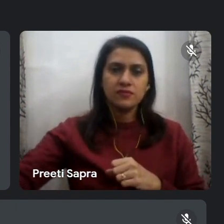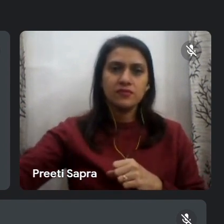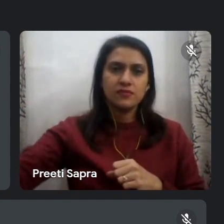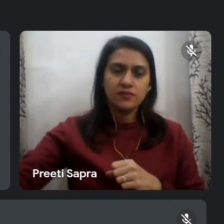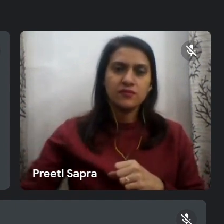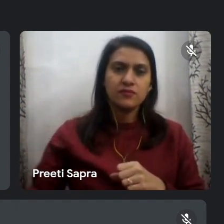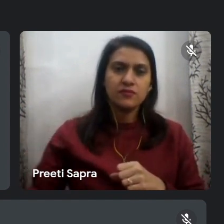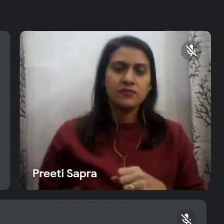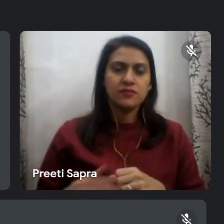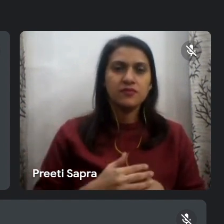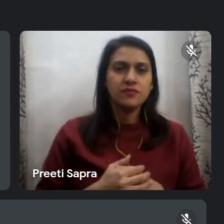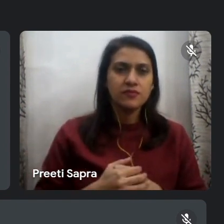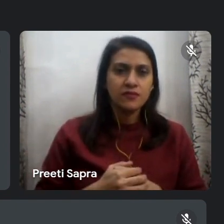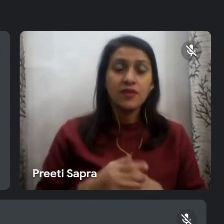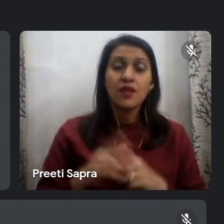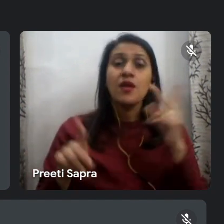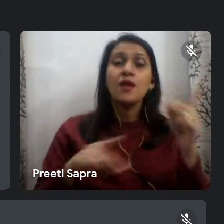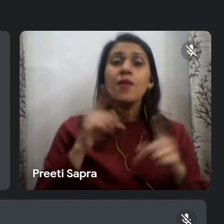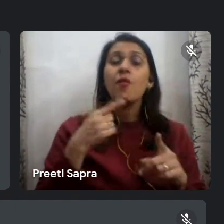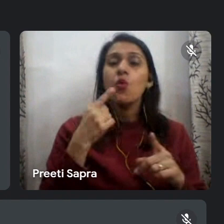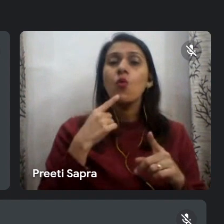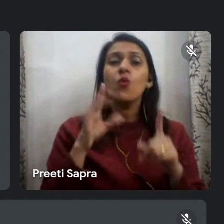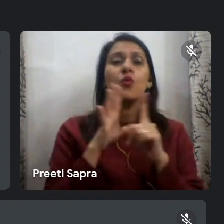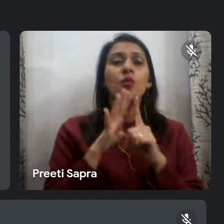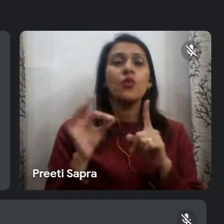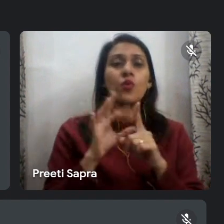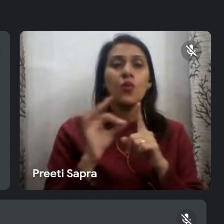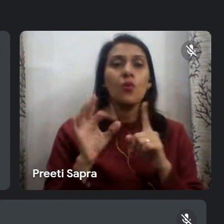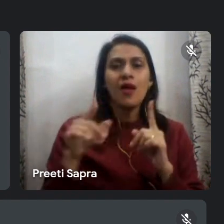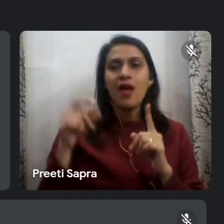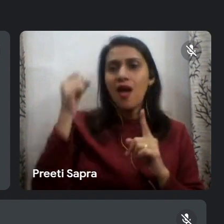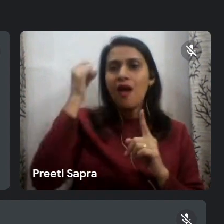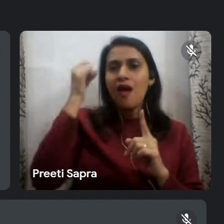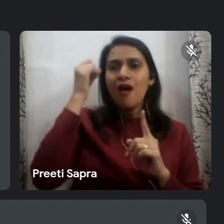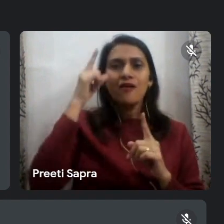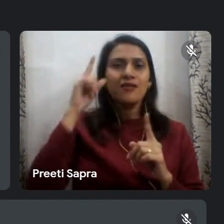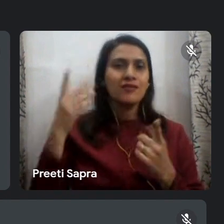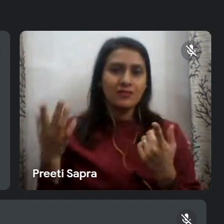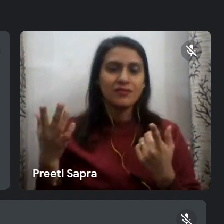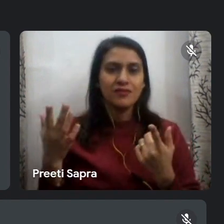amongst people who didn't really understand